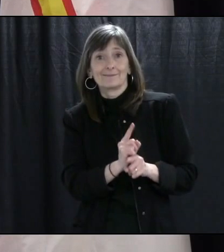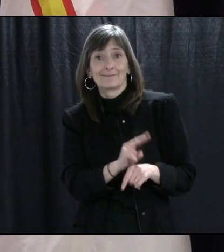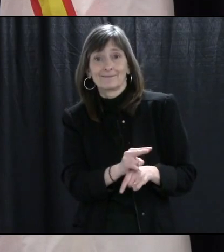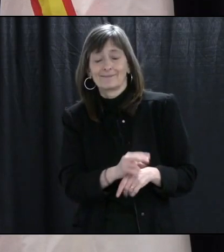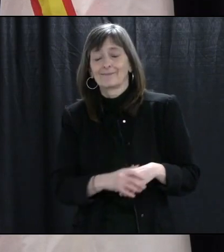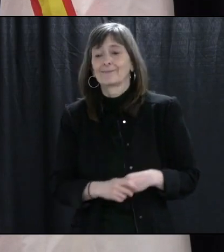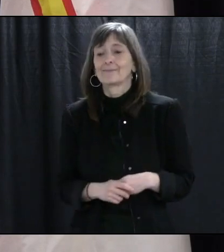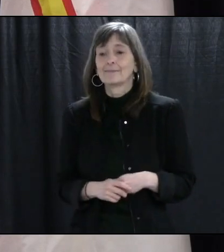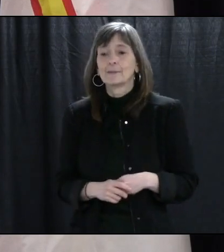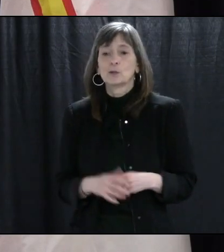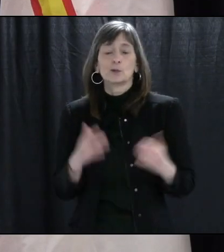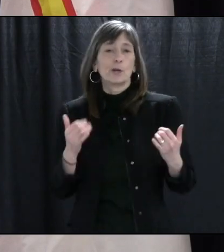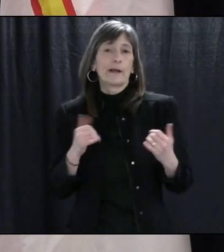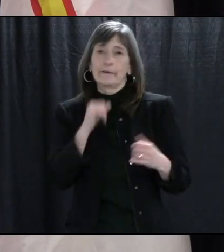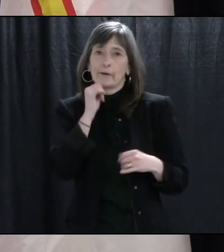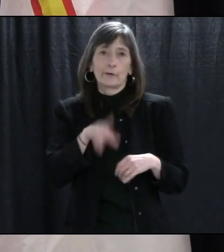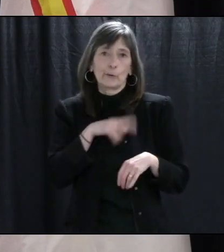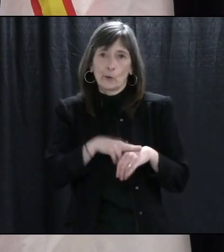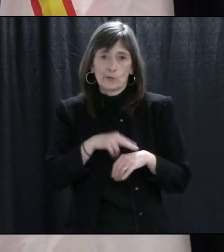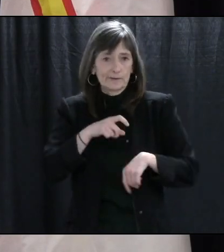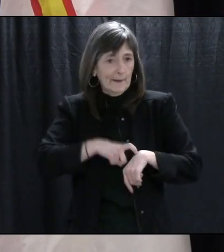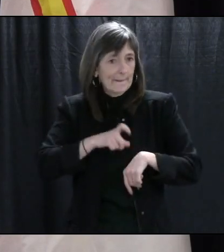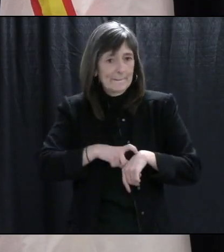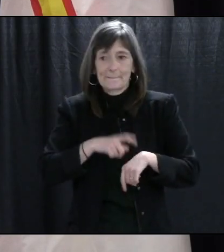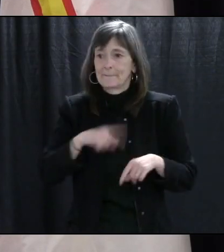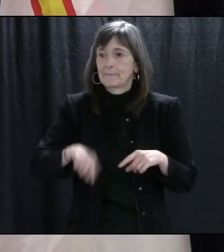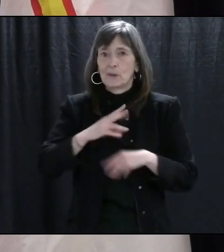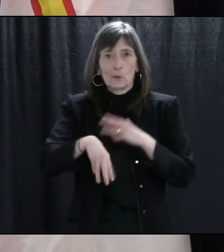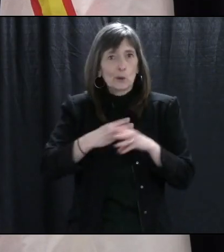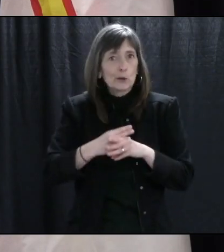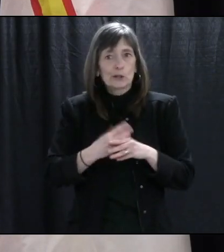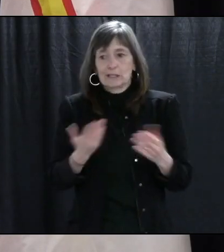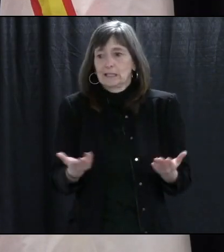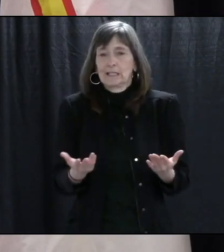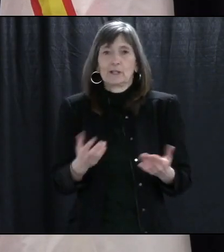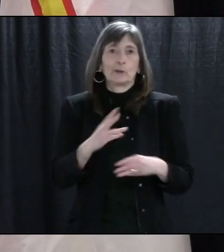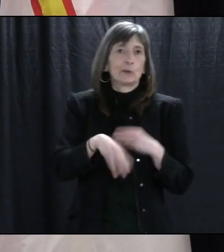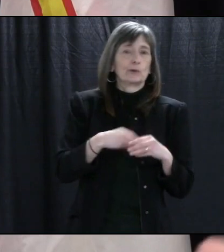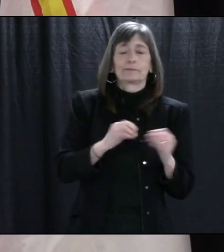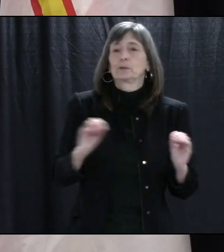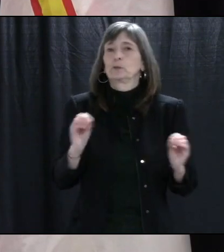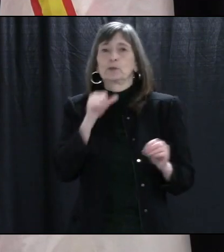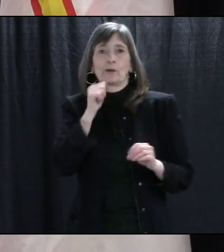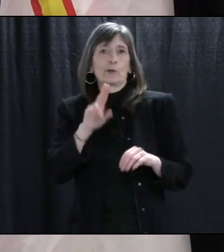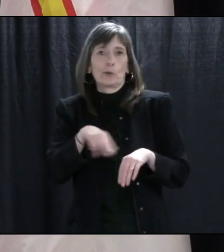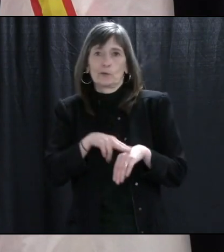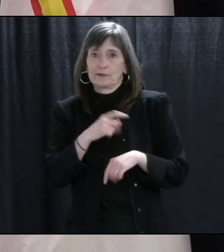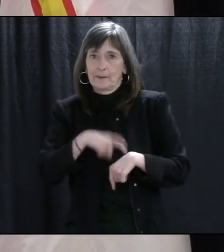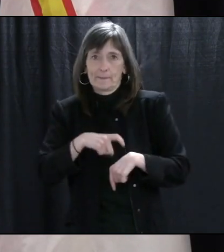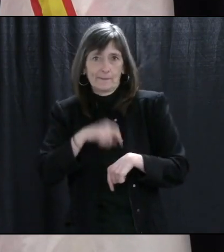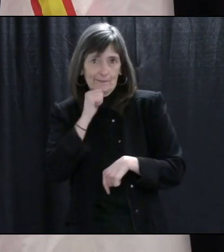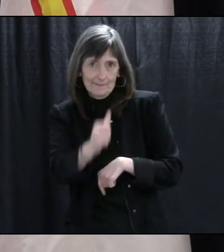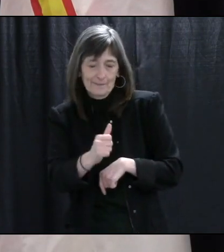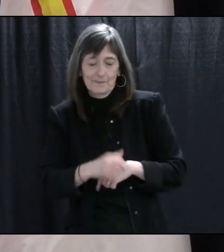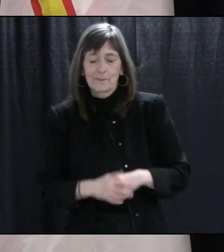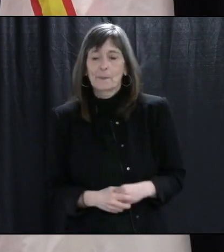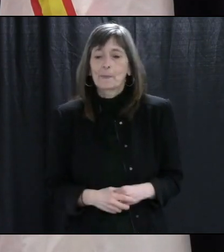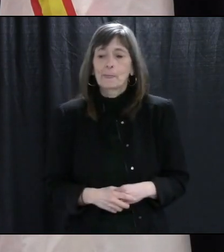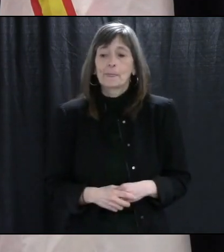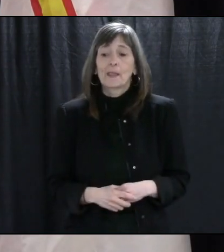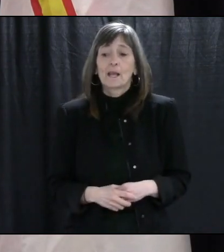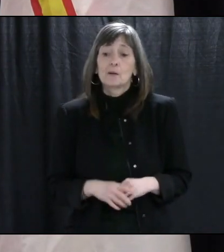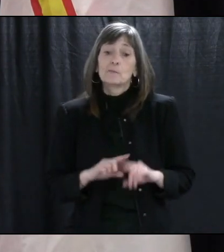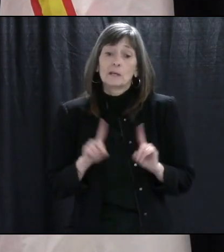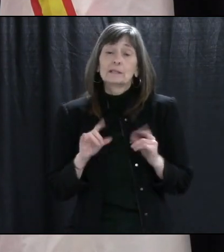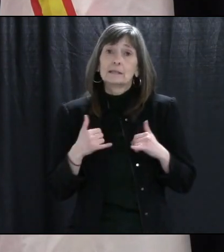as usual in our province or in our country or around the world as we deal with this pandemic, I think it is